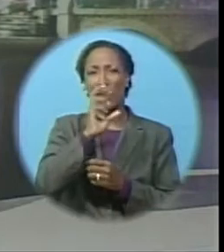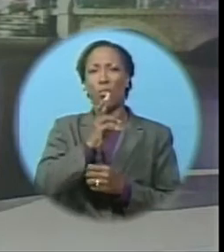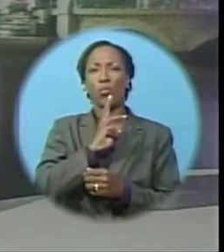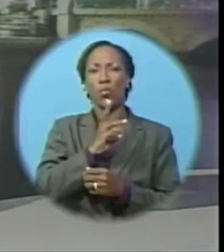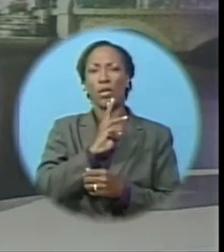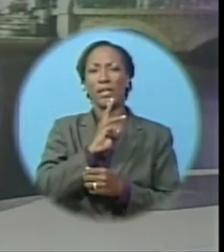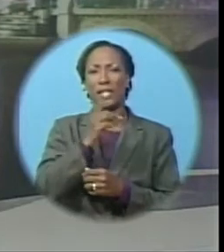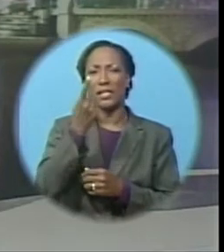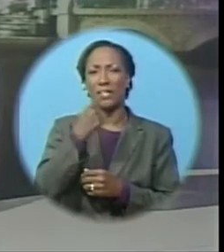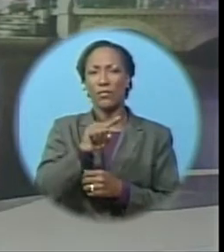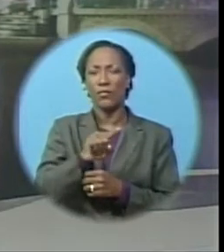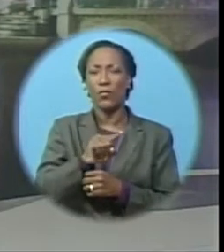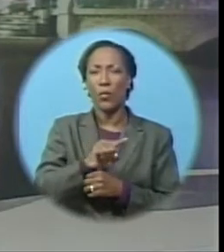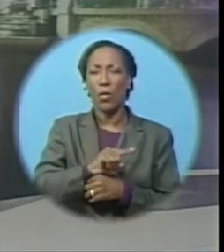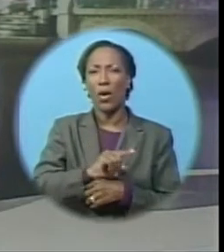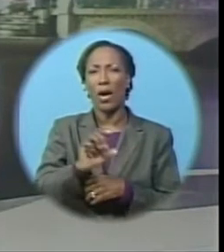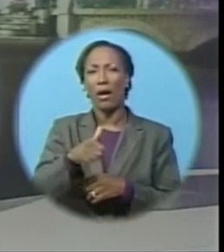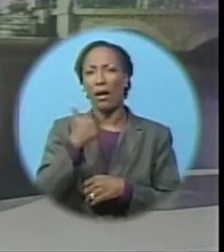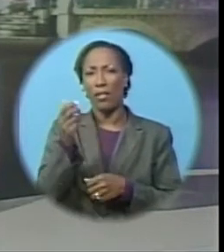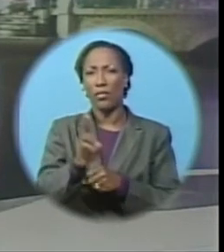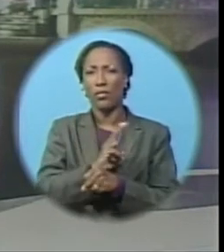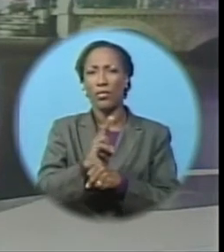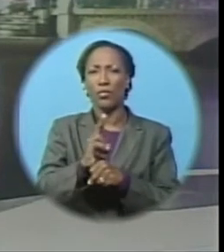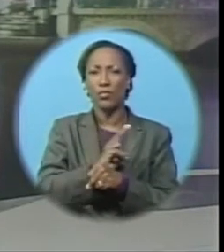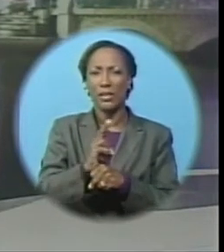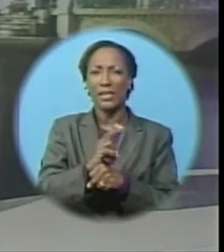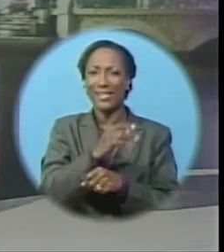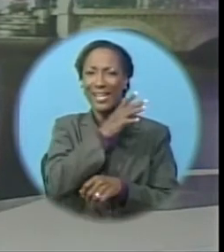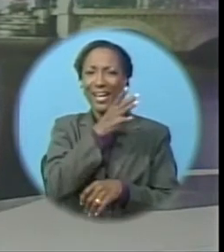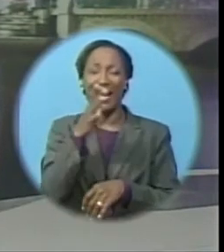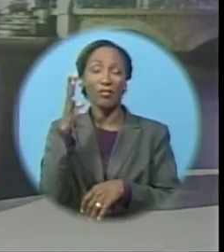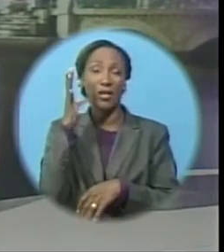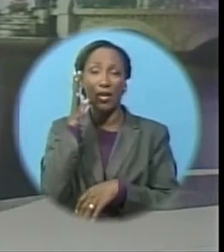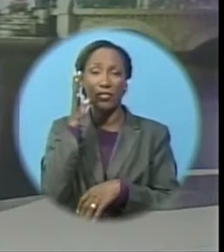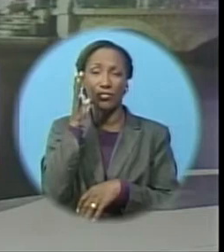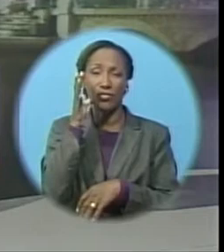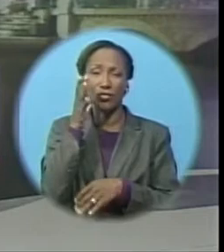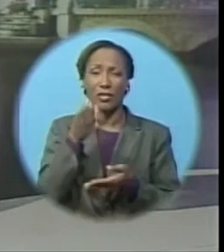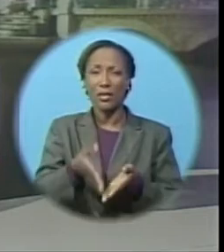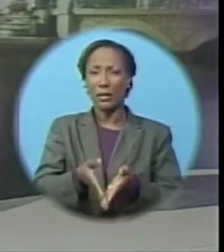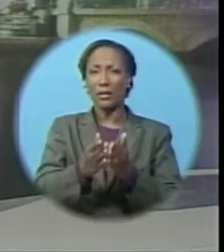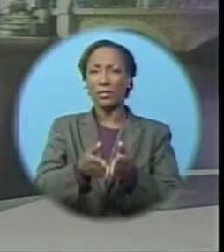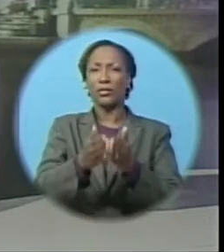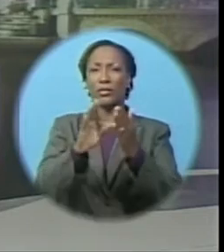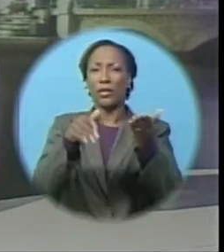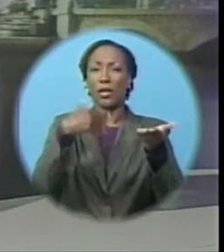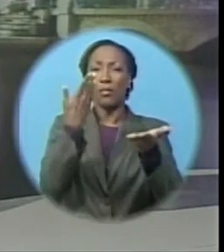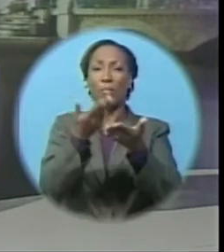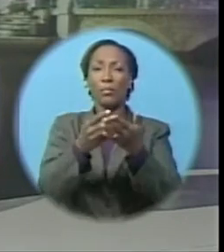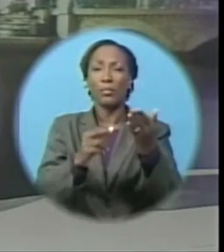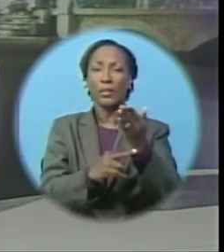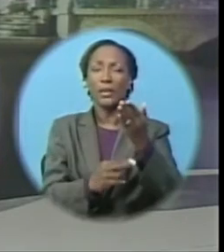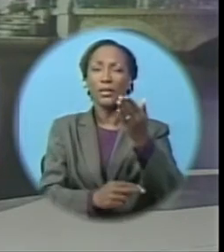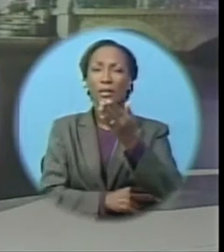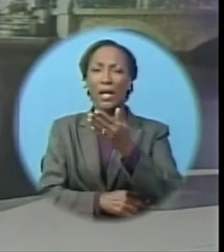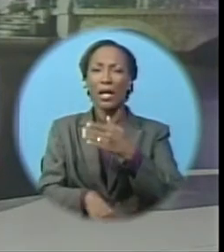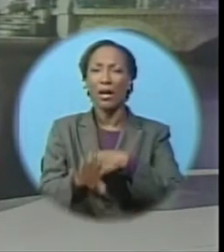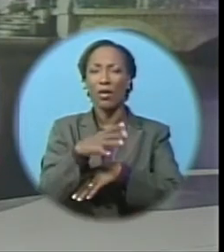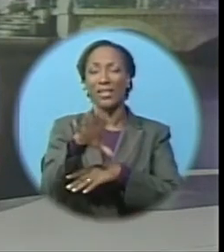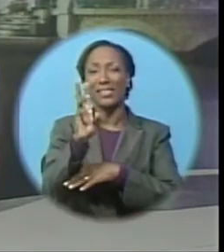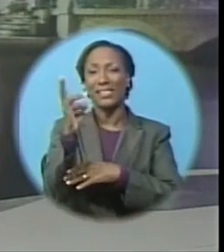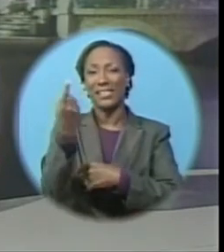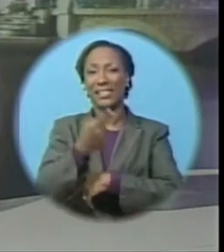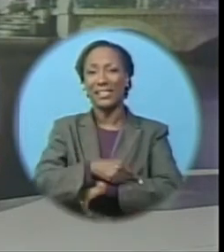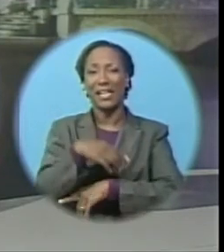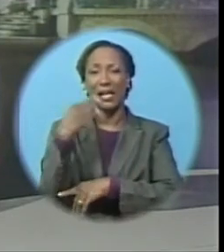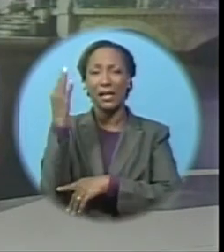is more suited for municipal purposes, industrial or agricultural use. The vessel should reach Bridgetown in about 6 days.